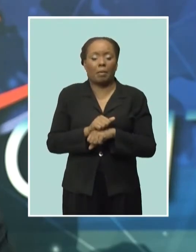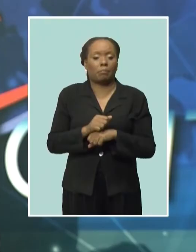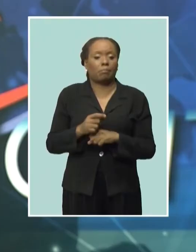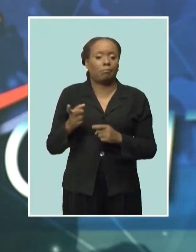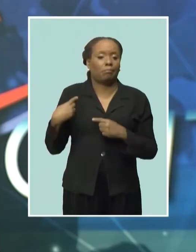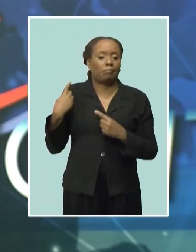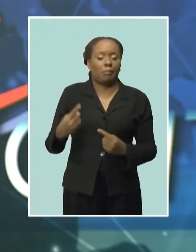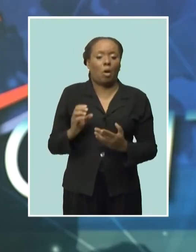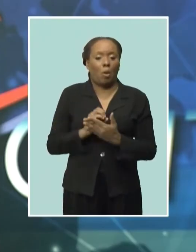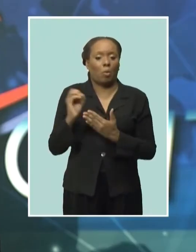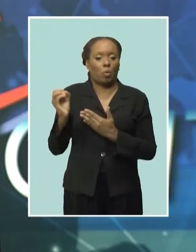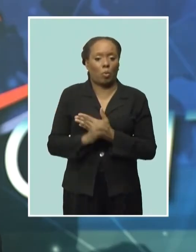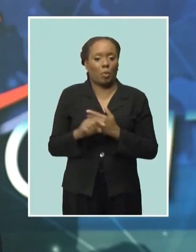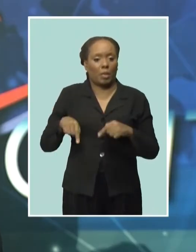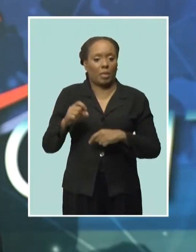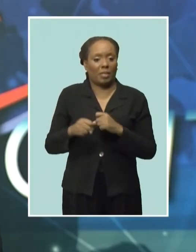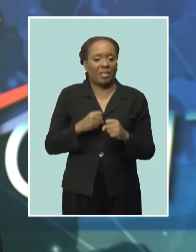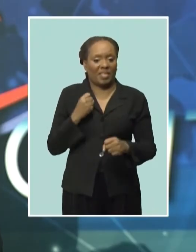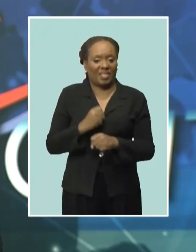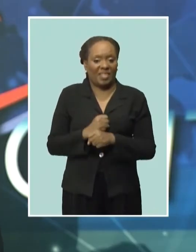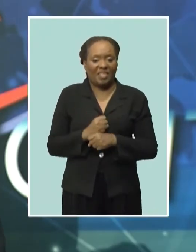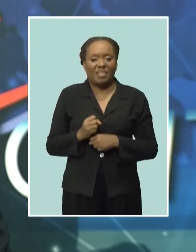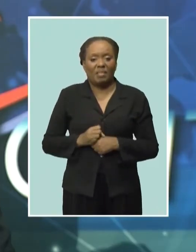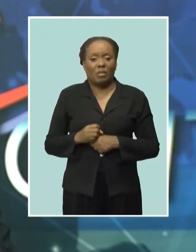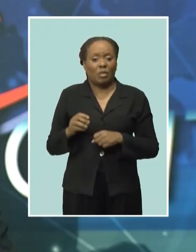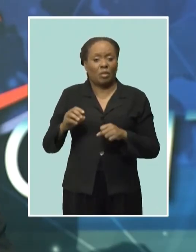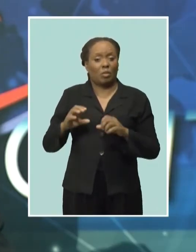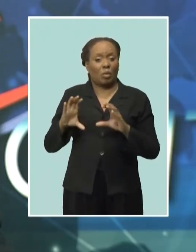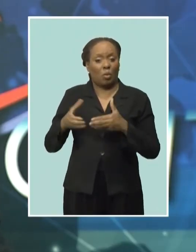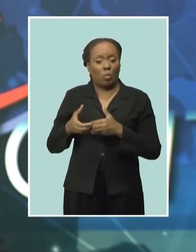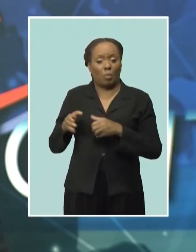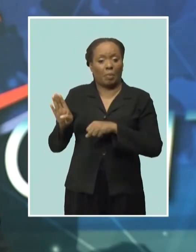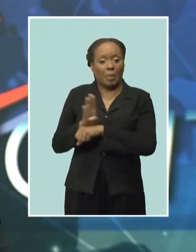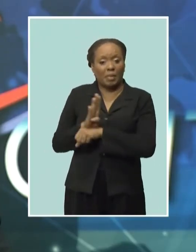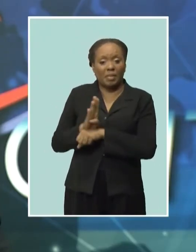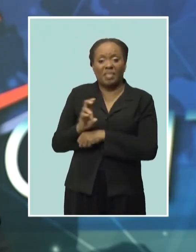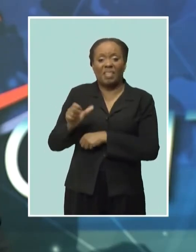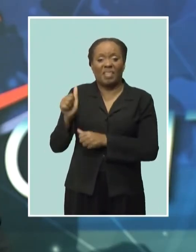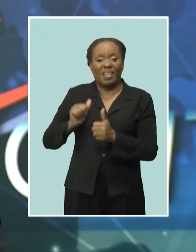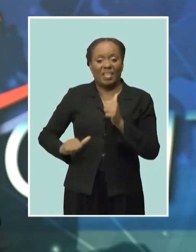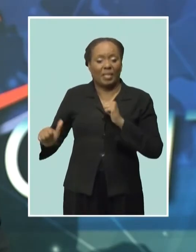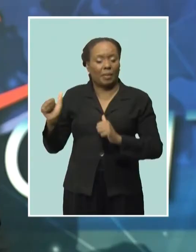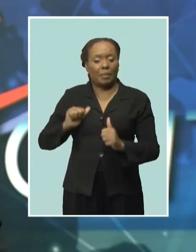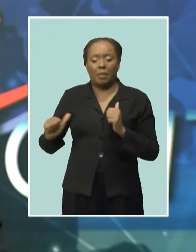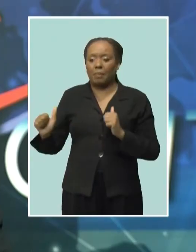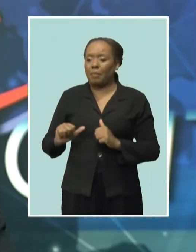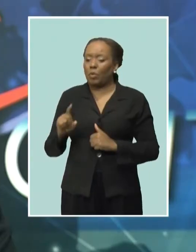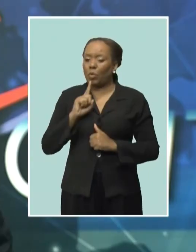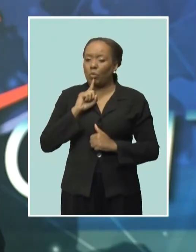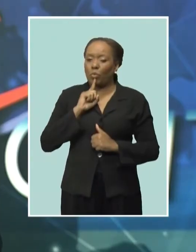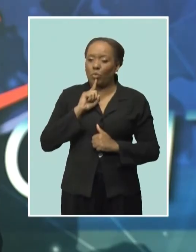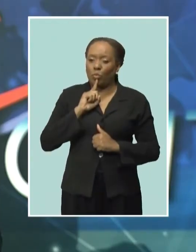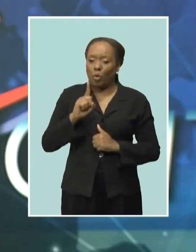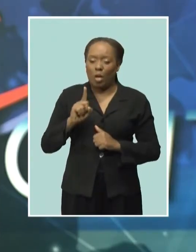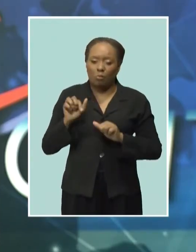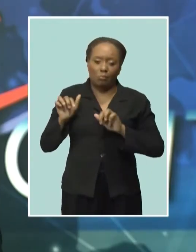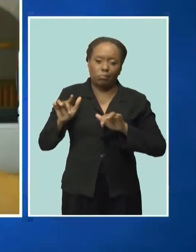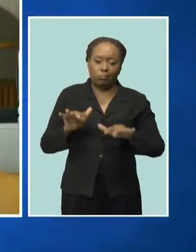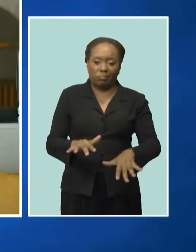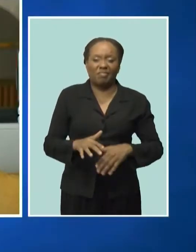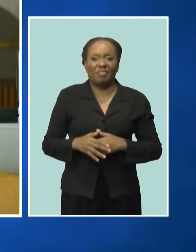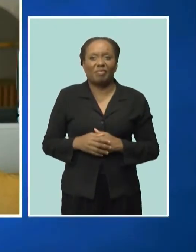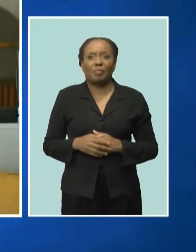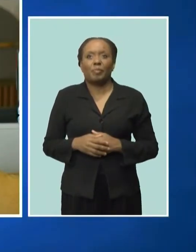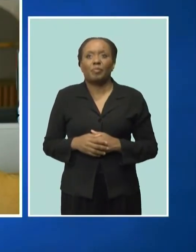year. Trevor Thorpe reports that the group business and other corporate activities have been high. The